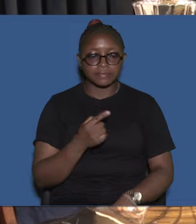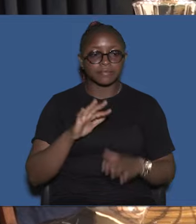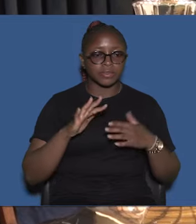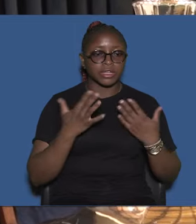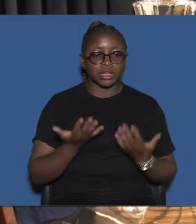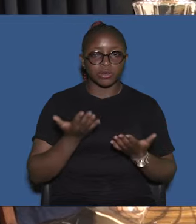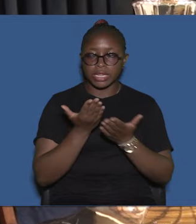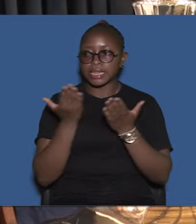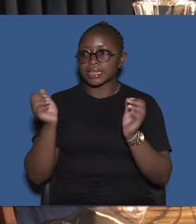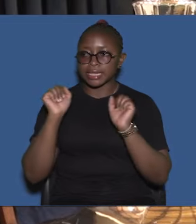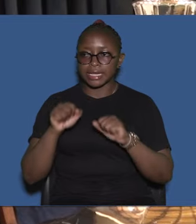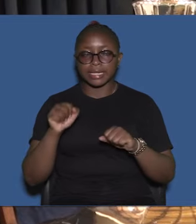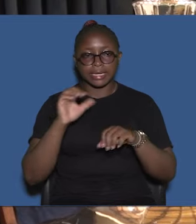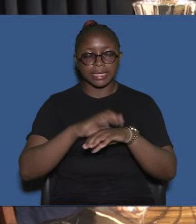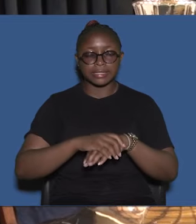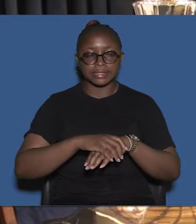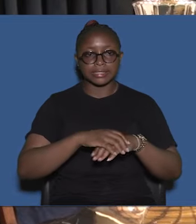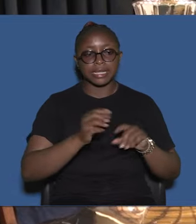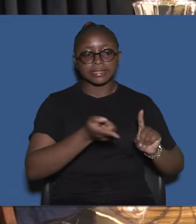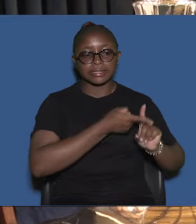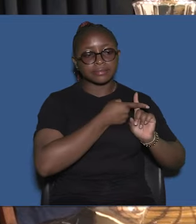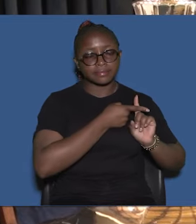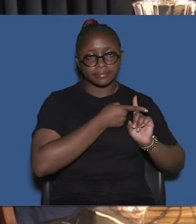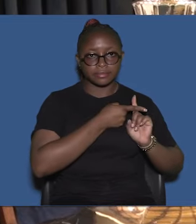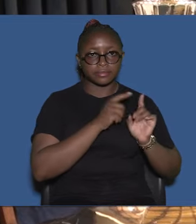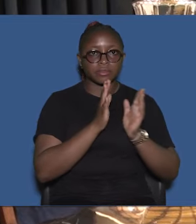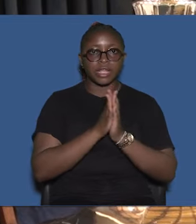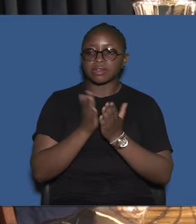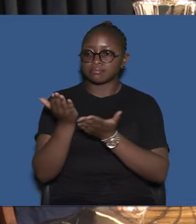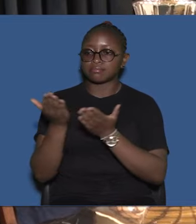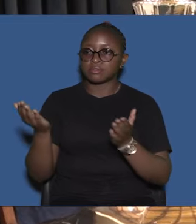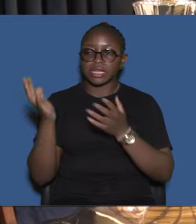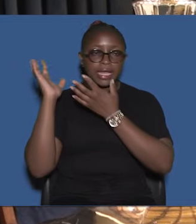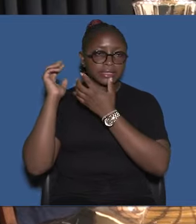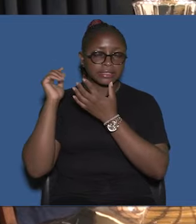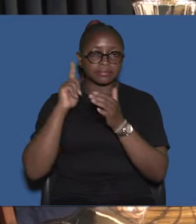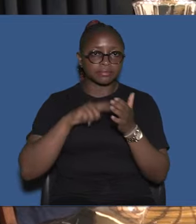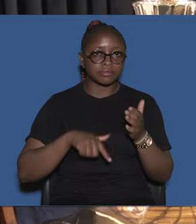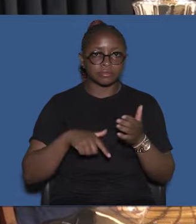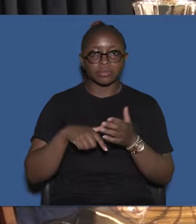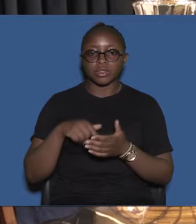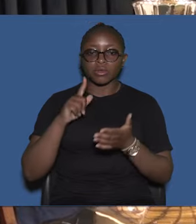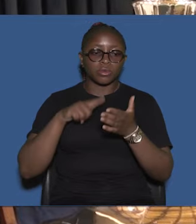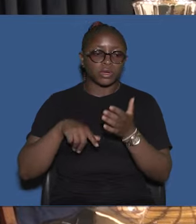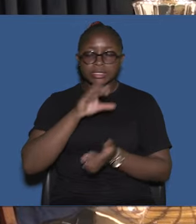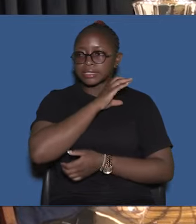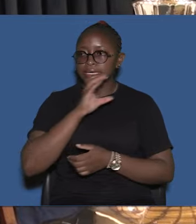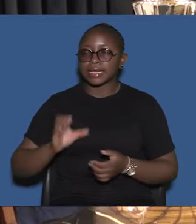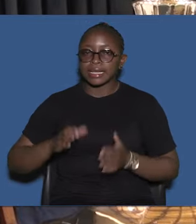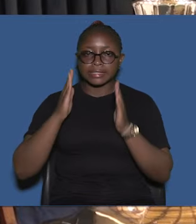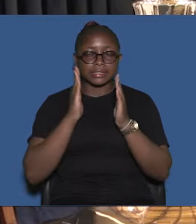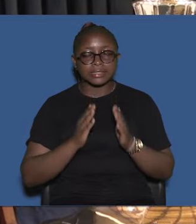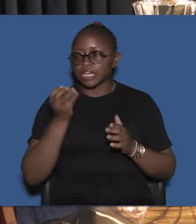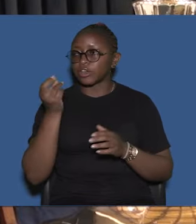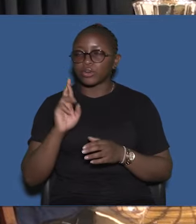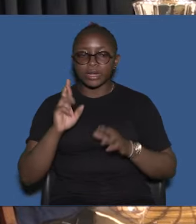saved. What is expected of them, or what does a Christian or a saved person looks like, or how